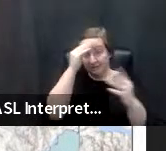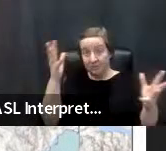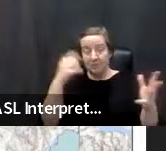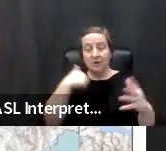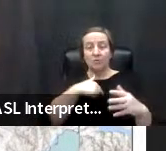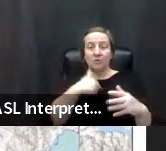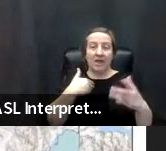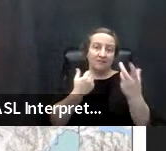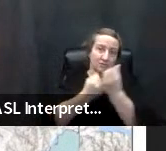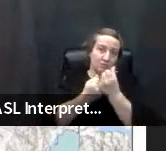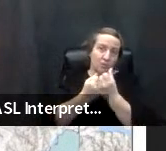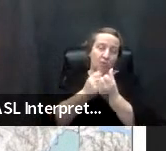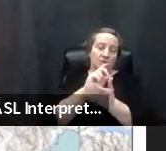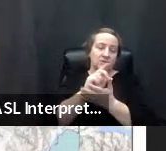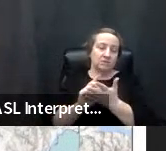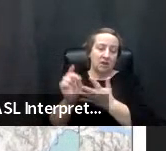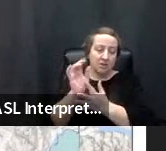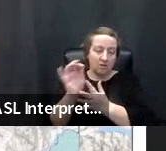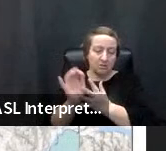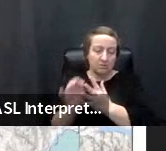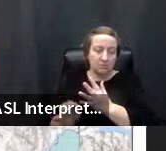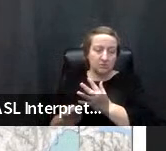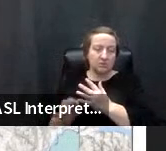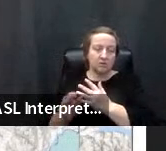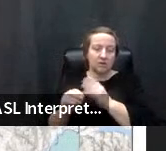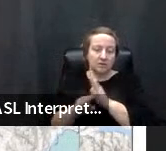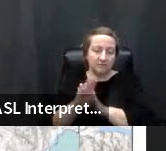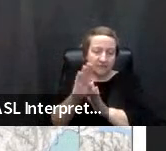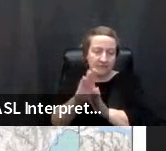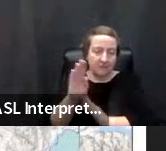it's supporting our design option and development.